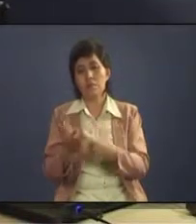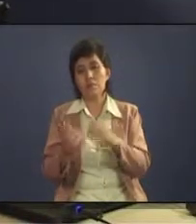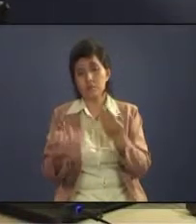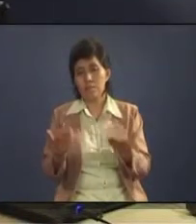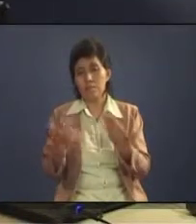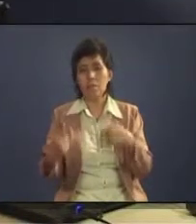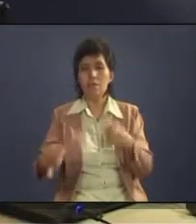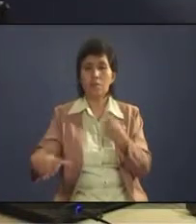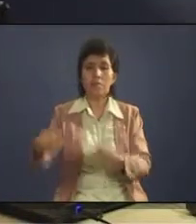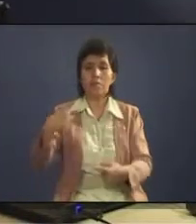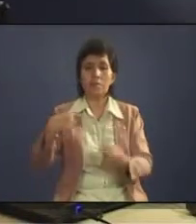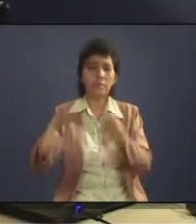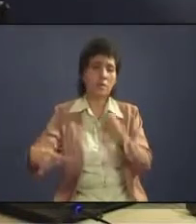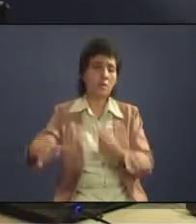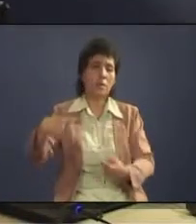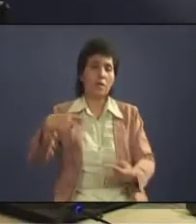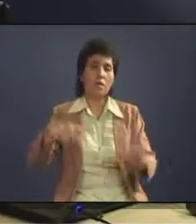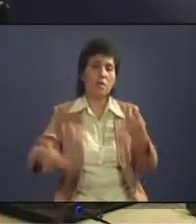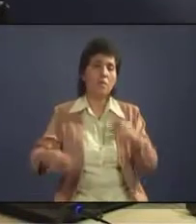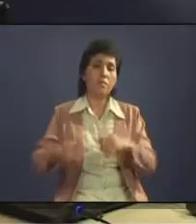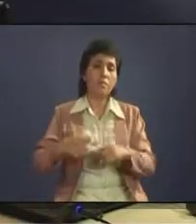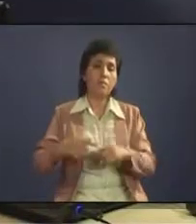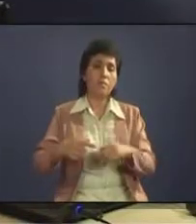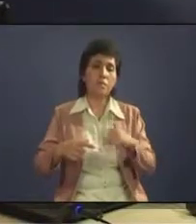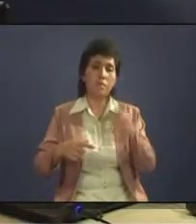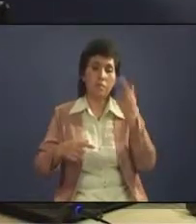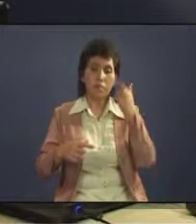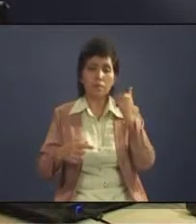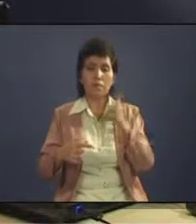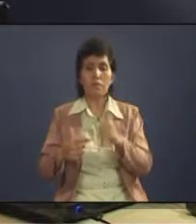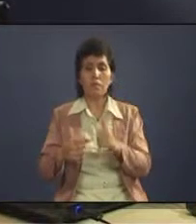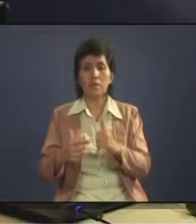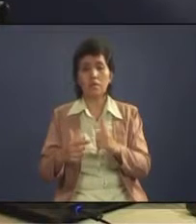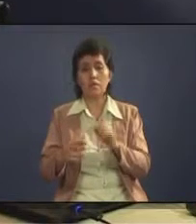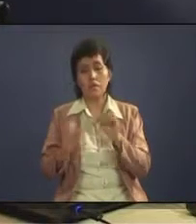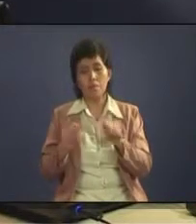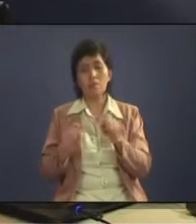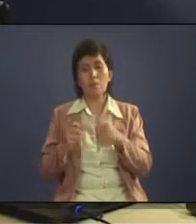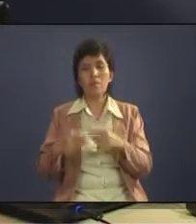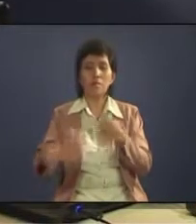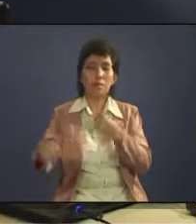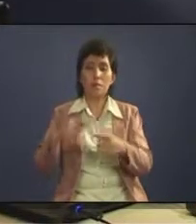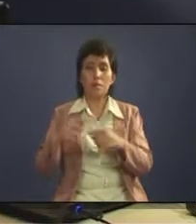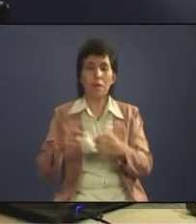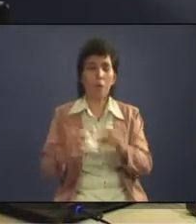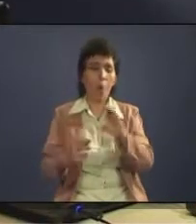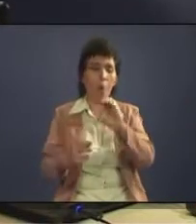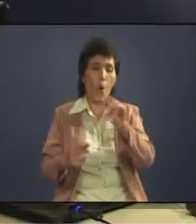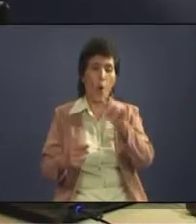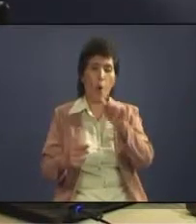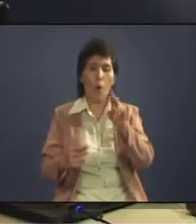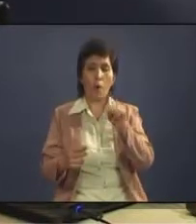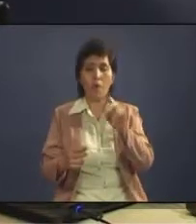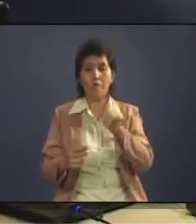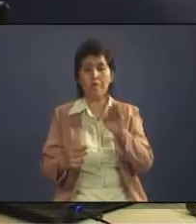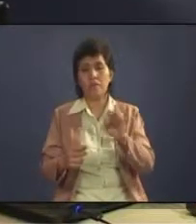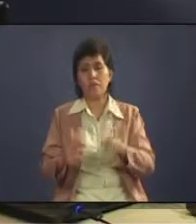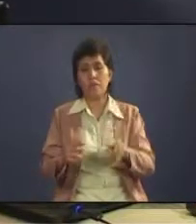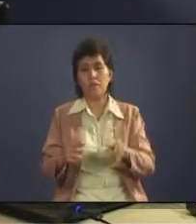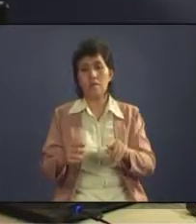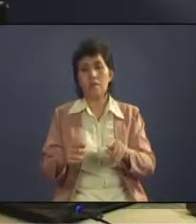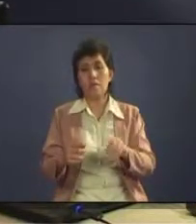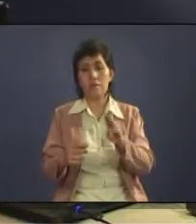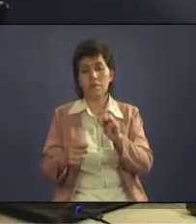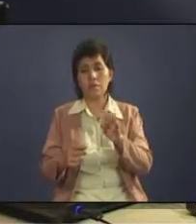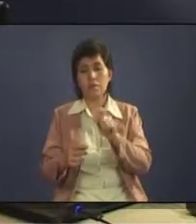best presentation or the best result. Okay. But if you can, just try to put them together. Mutual